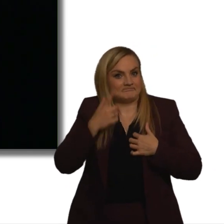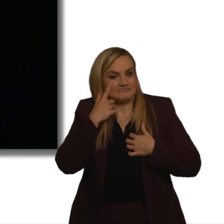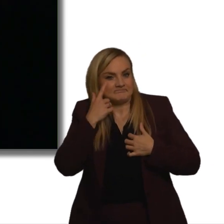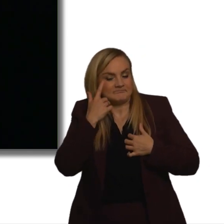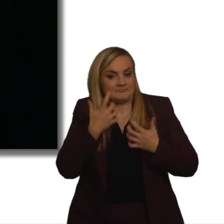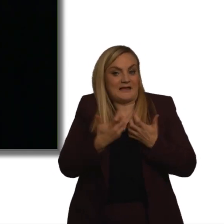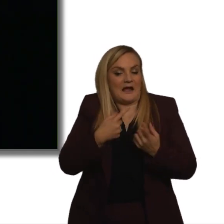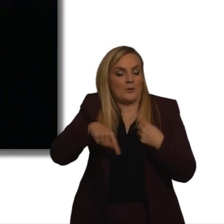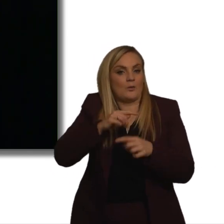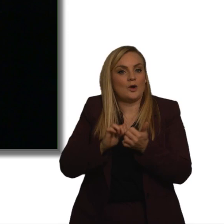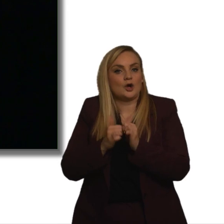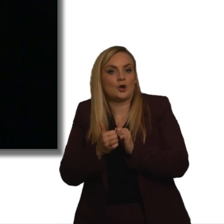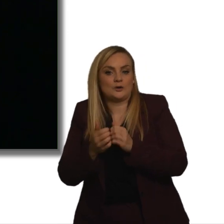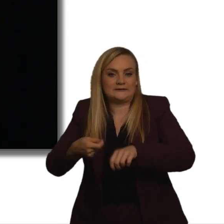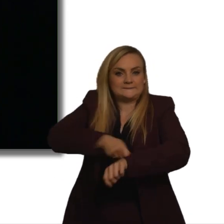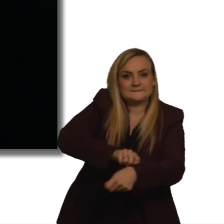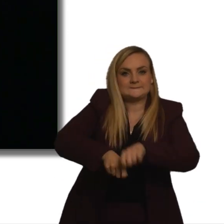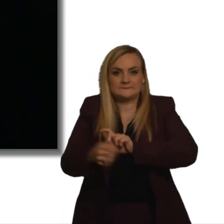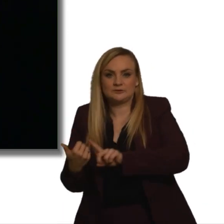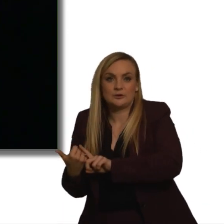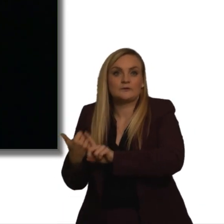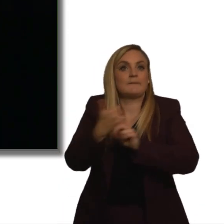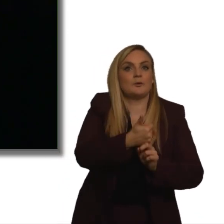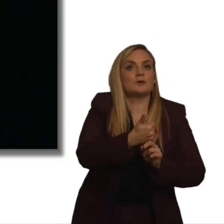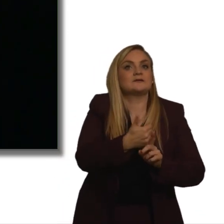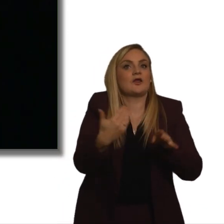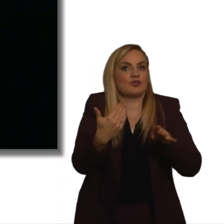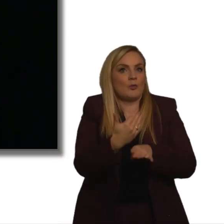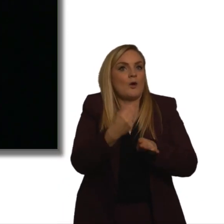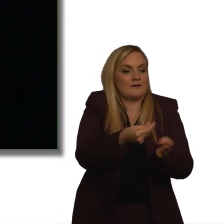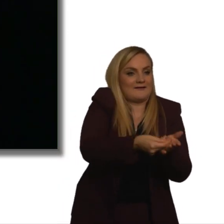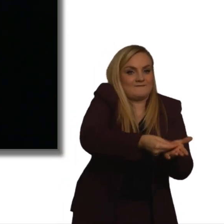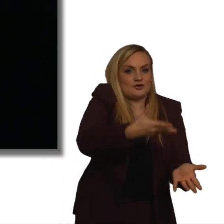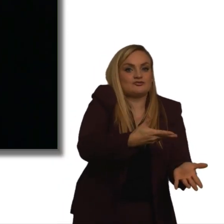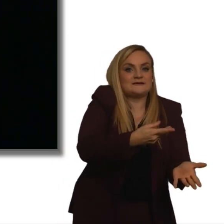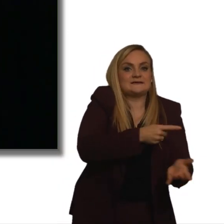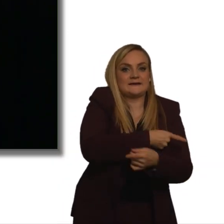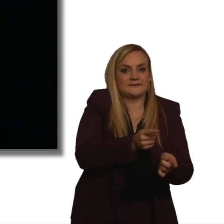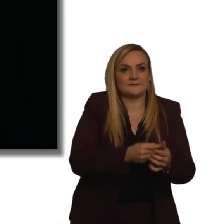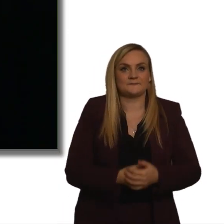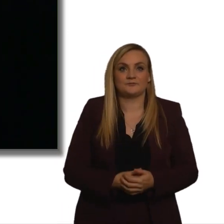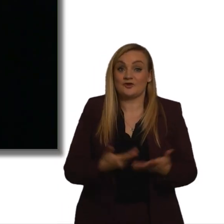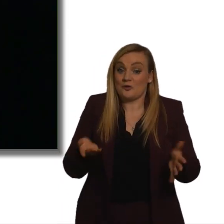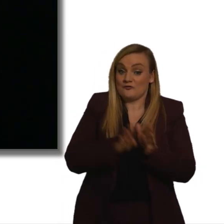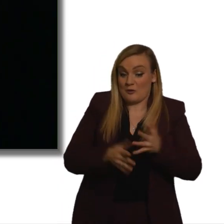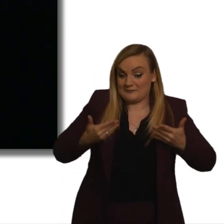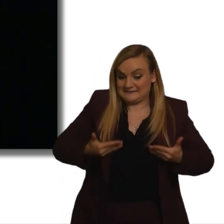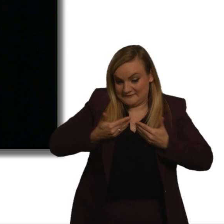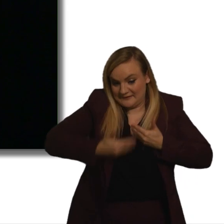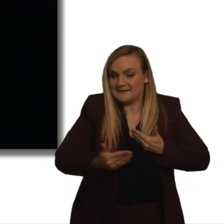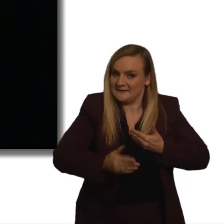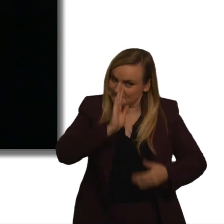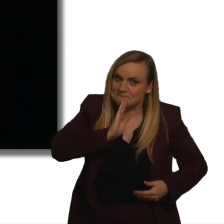our colleagues and members get stuck into supporting the work and raising the funds. So as from tonight, it's go